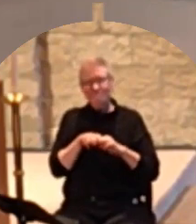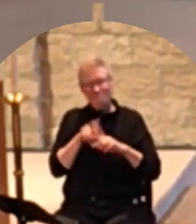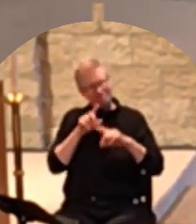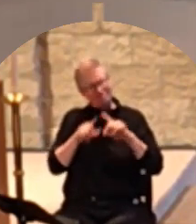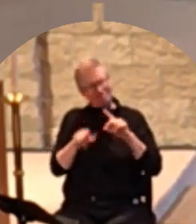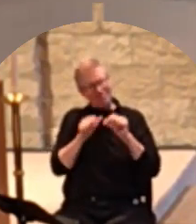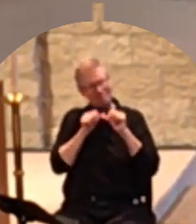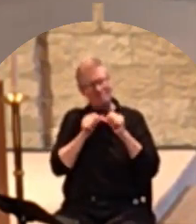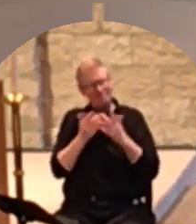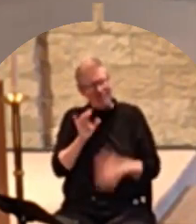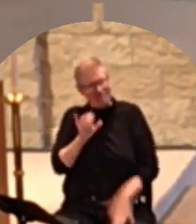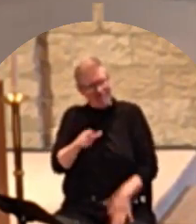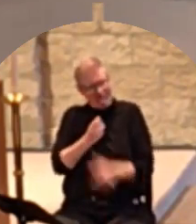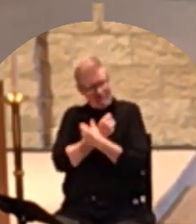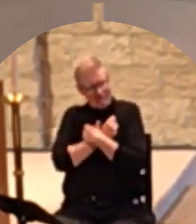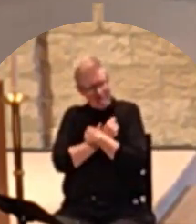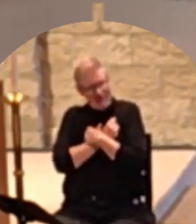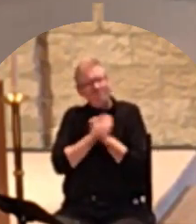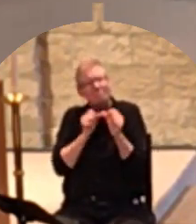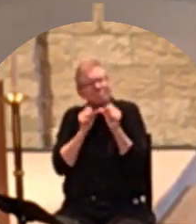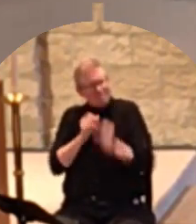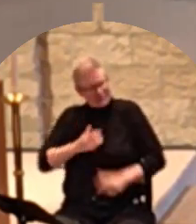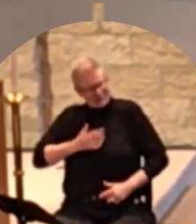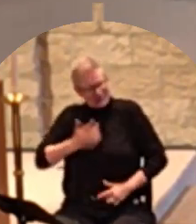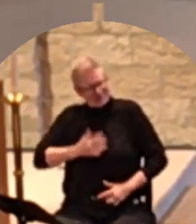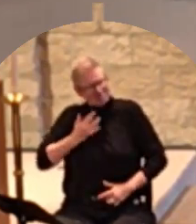feel that love now,